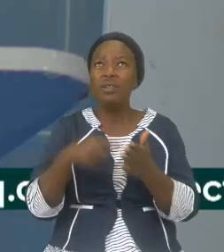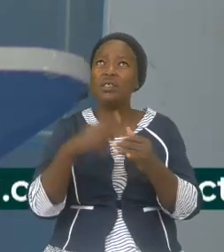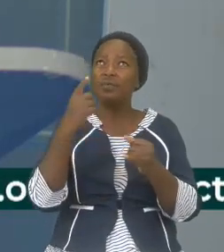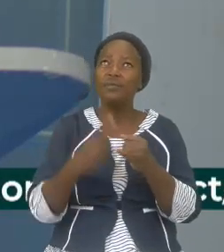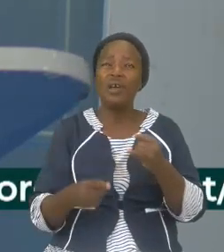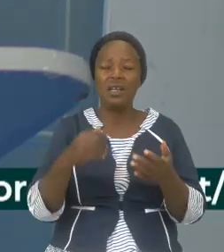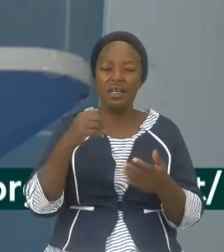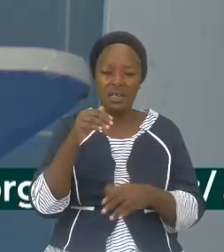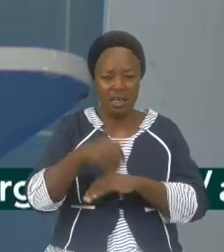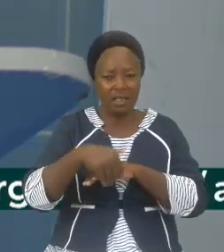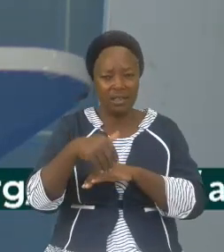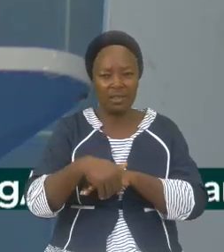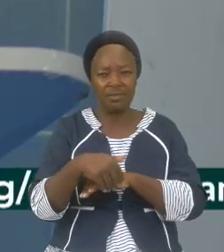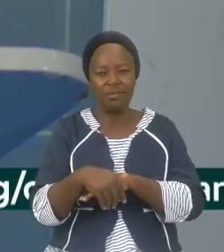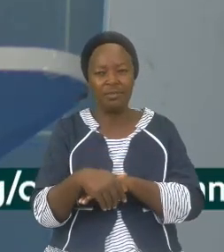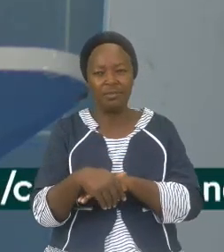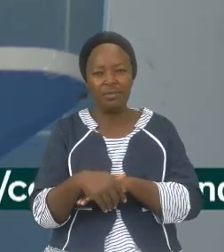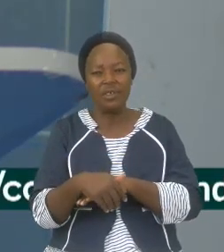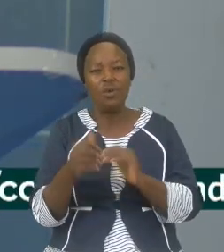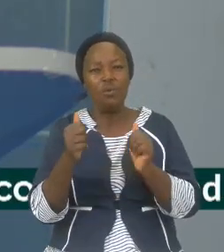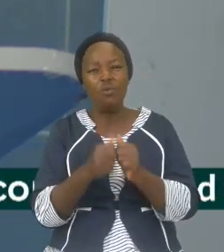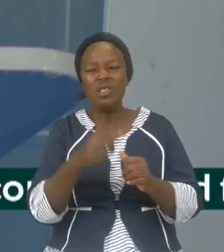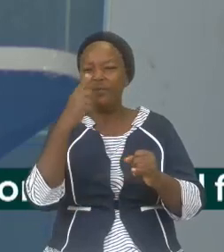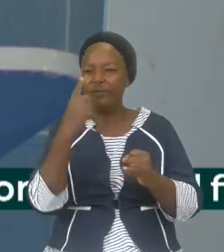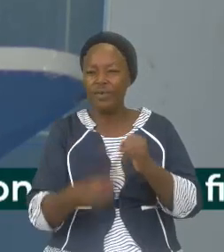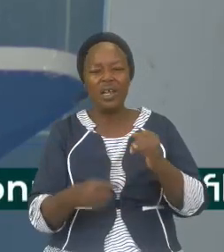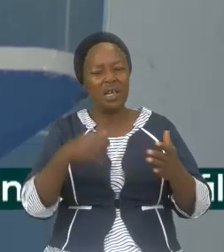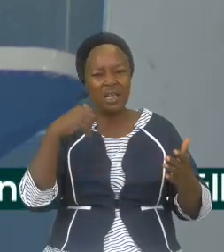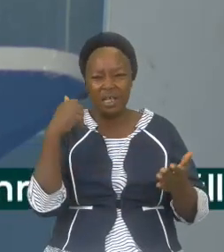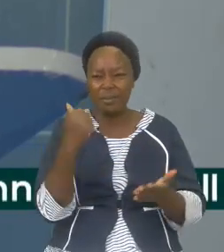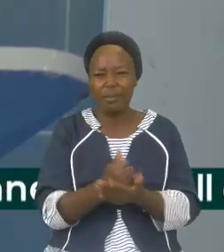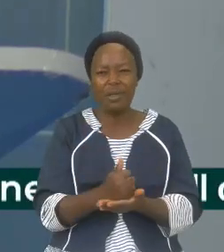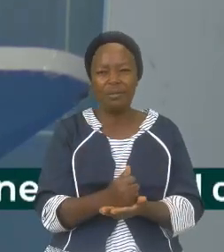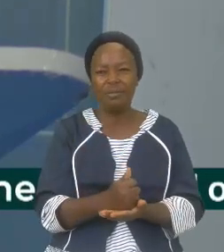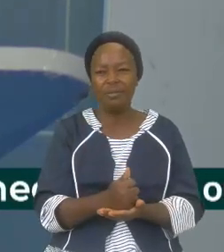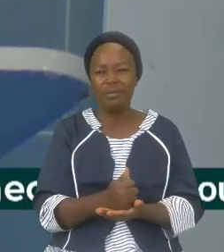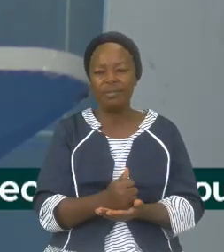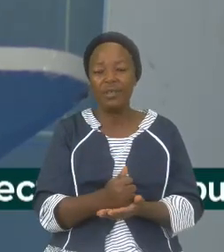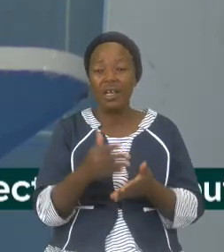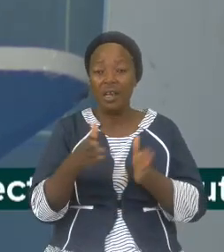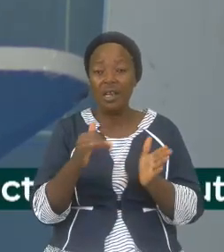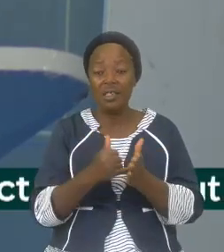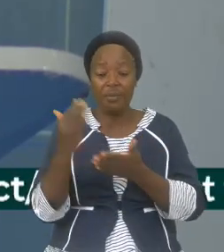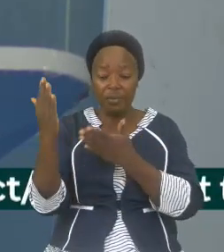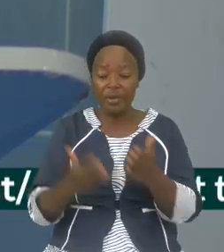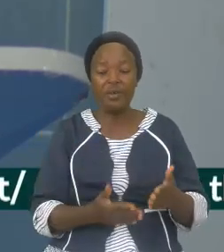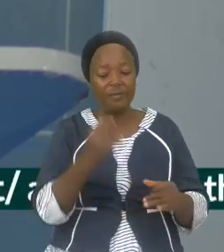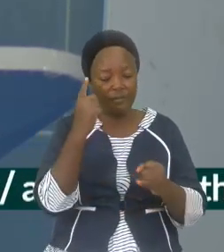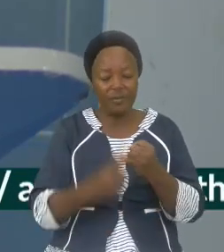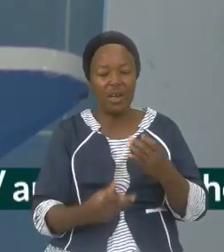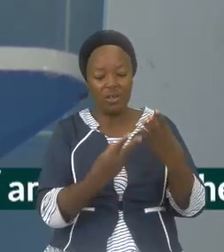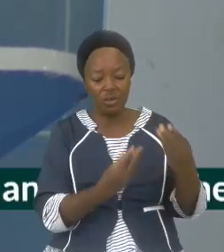with final amen, Let it bring final solution to my